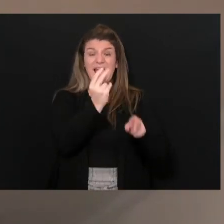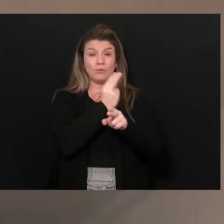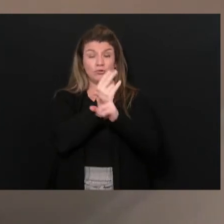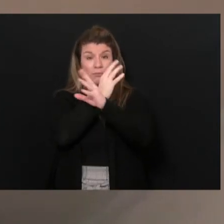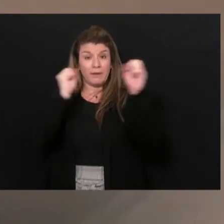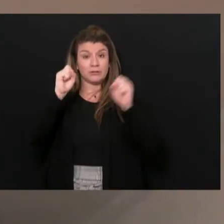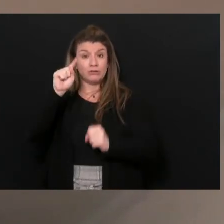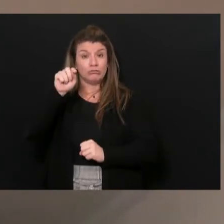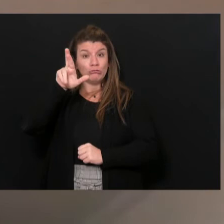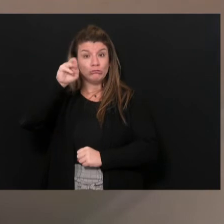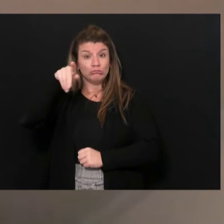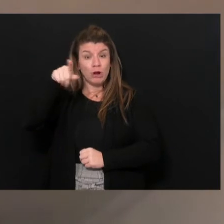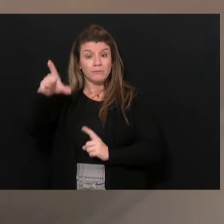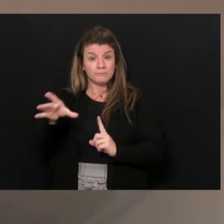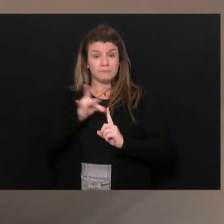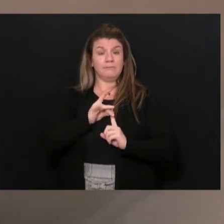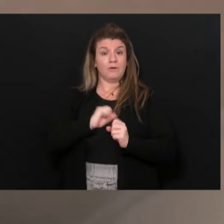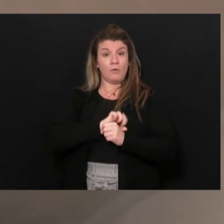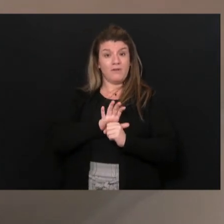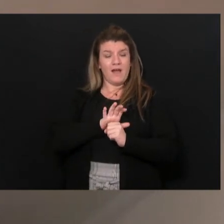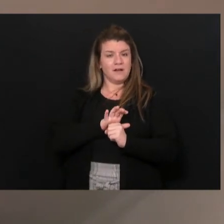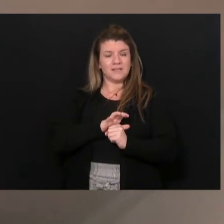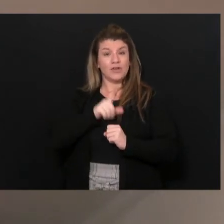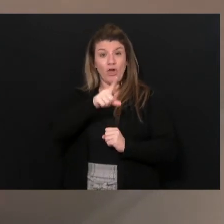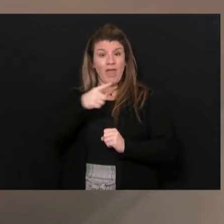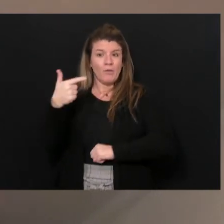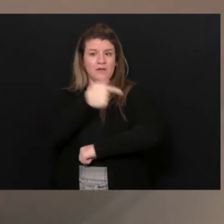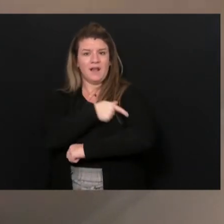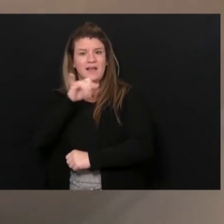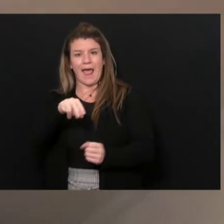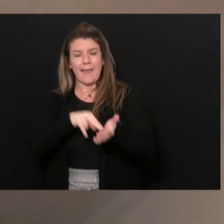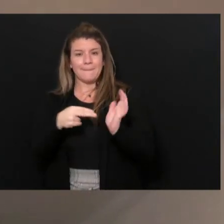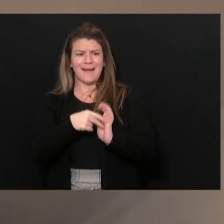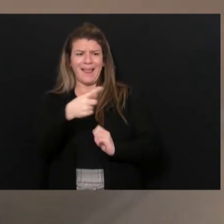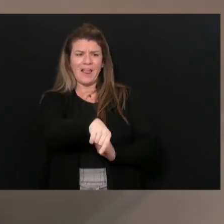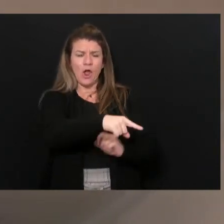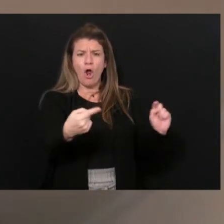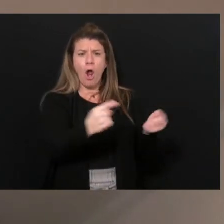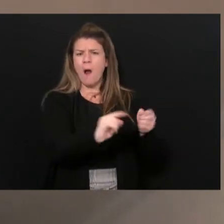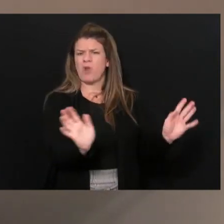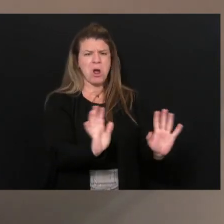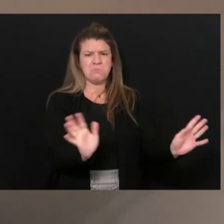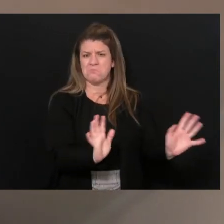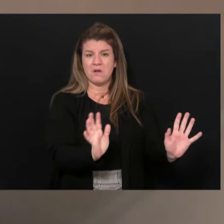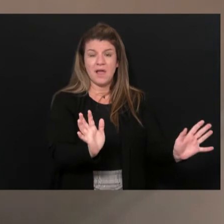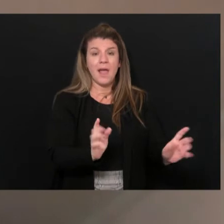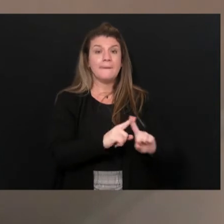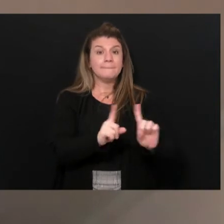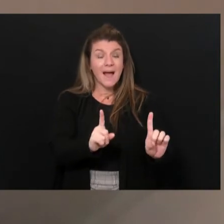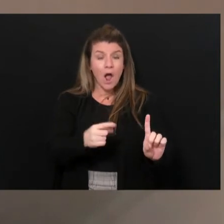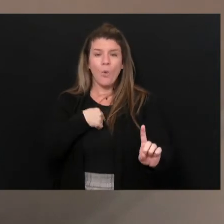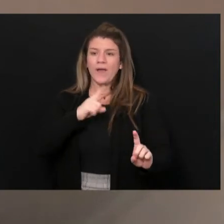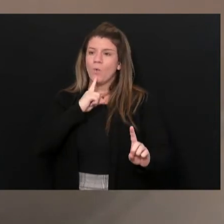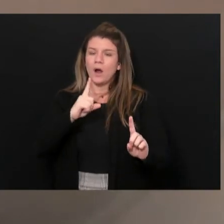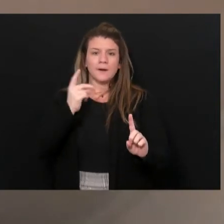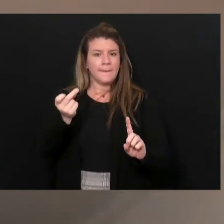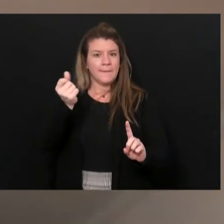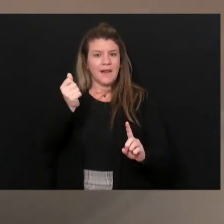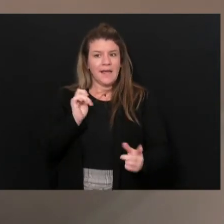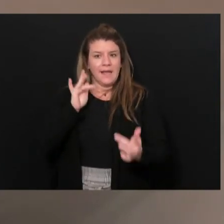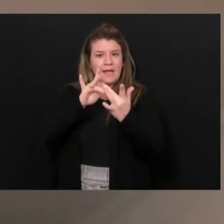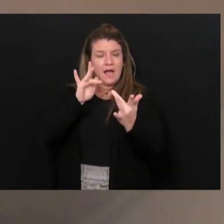he was infected with COVID. So it won't cause harm to these people. But we've immediately contacted 40